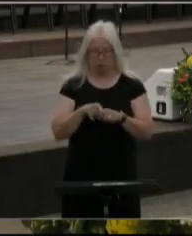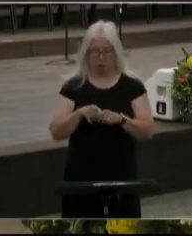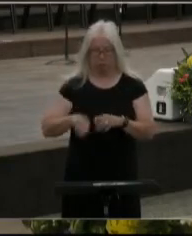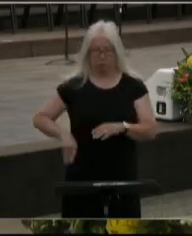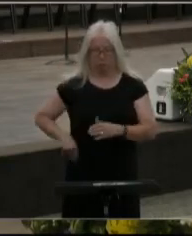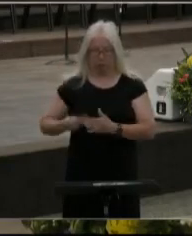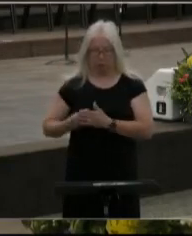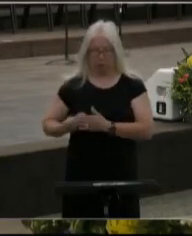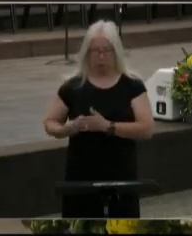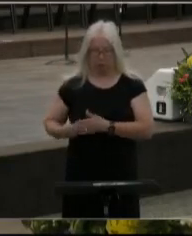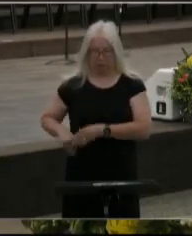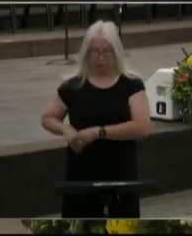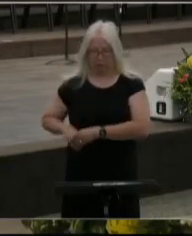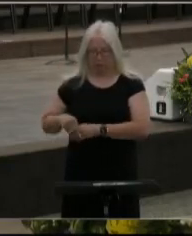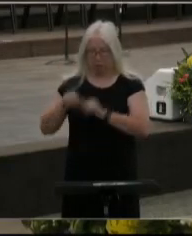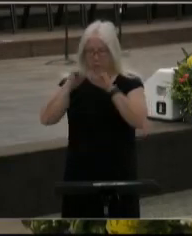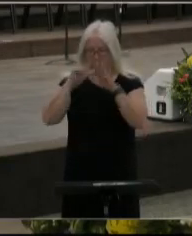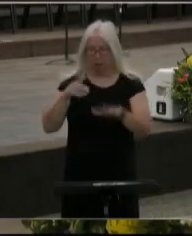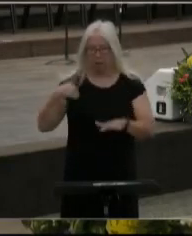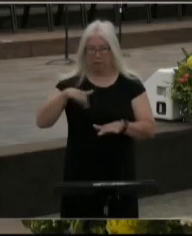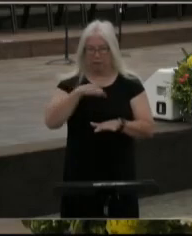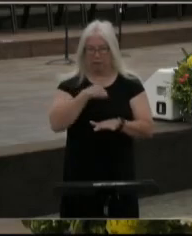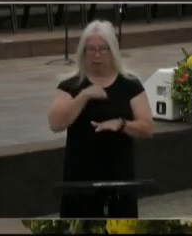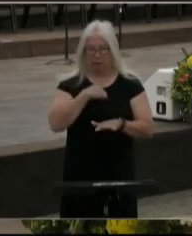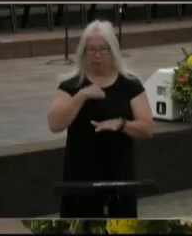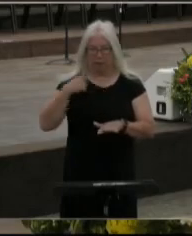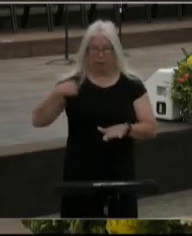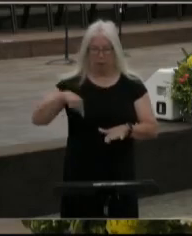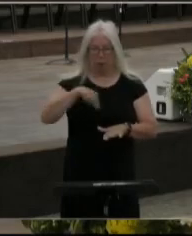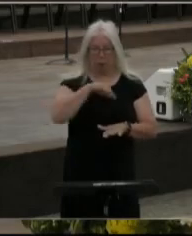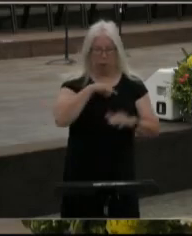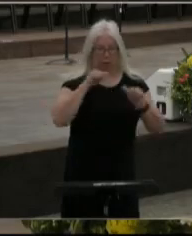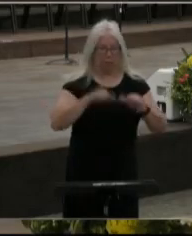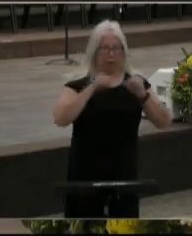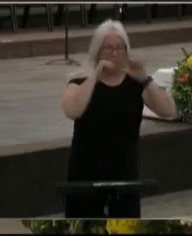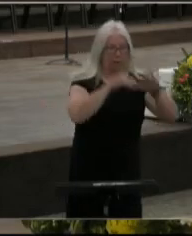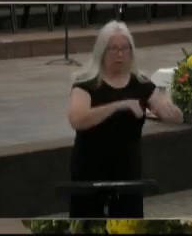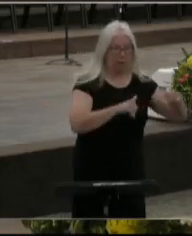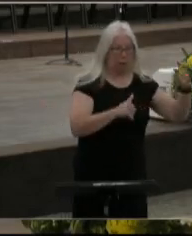wallet. That God, as you have blessed us, that we might be a blessing to others.